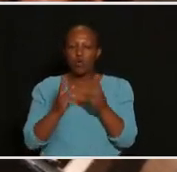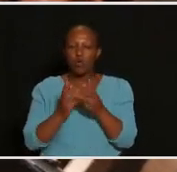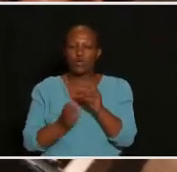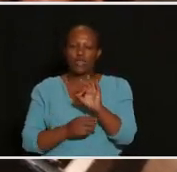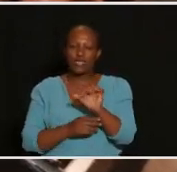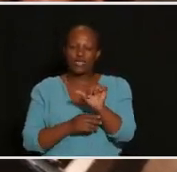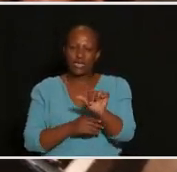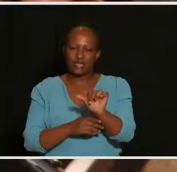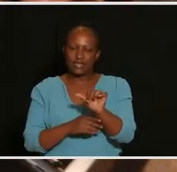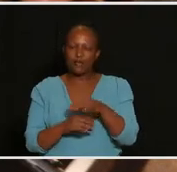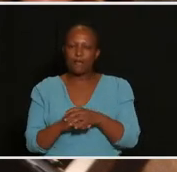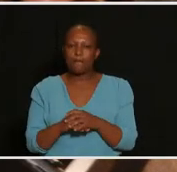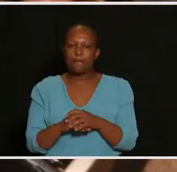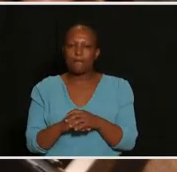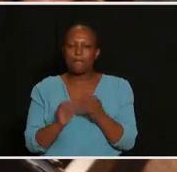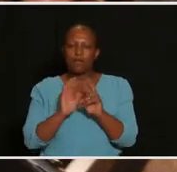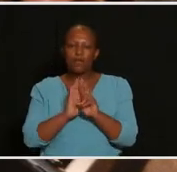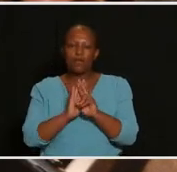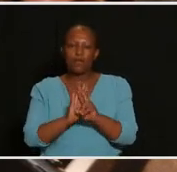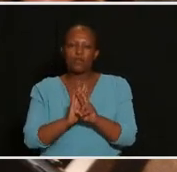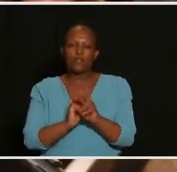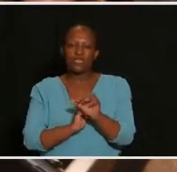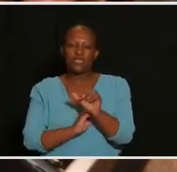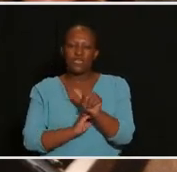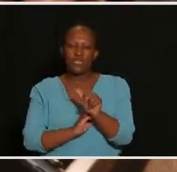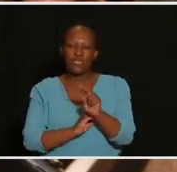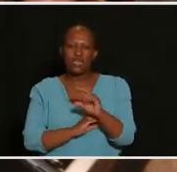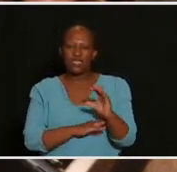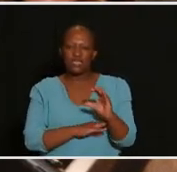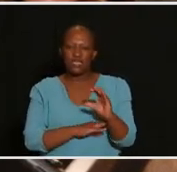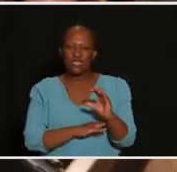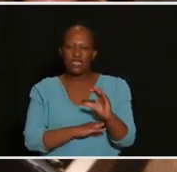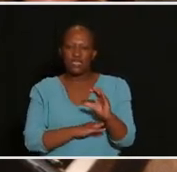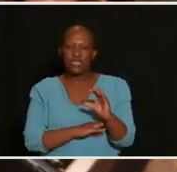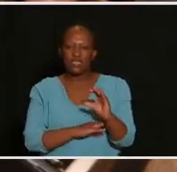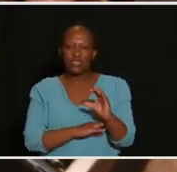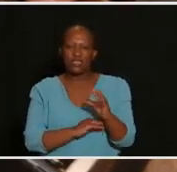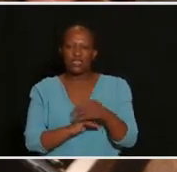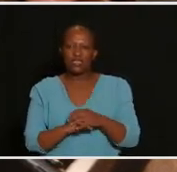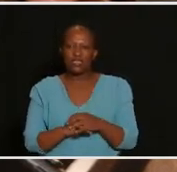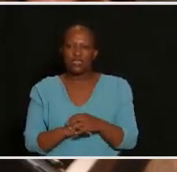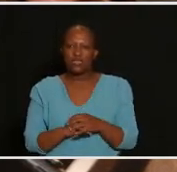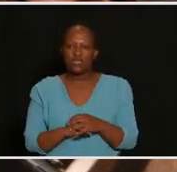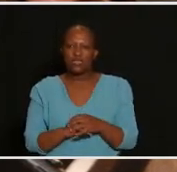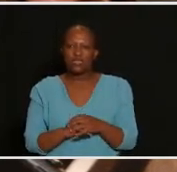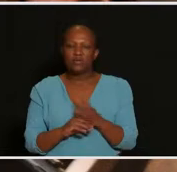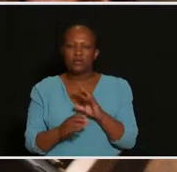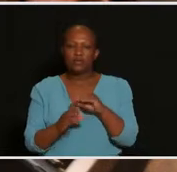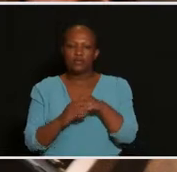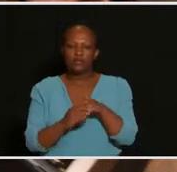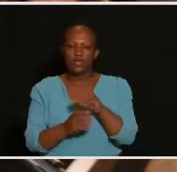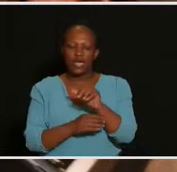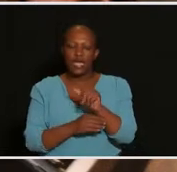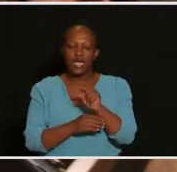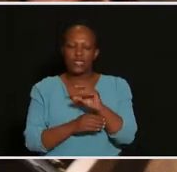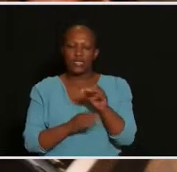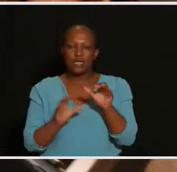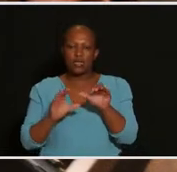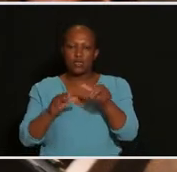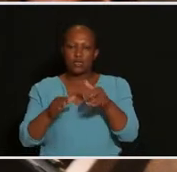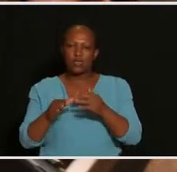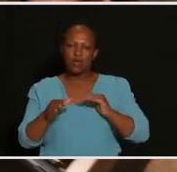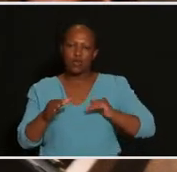and I represent the ANC and I'm in the ANC women's league